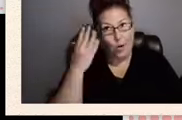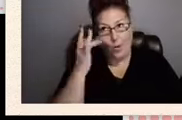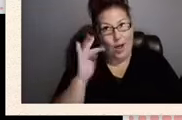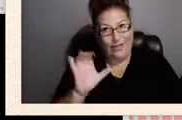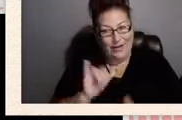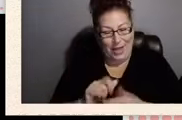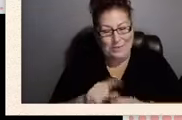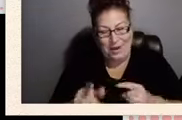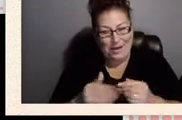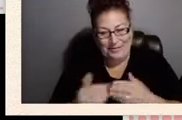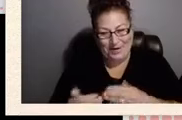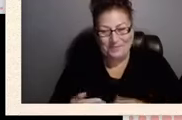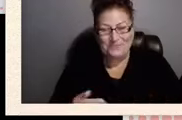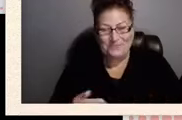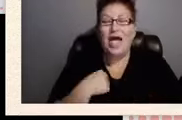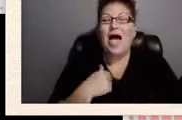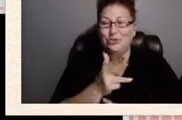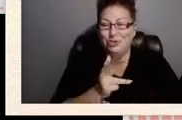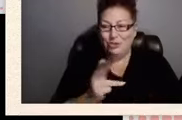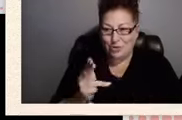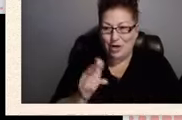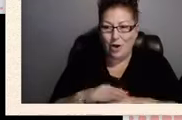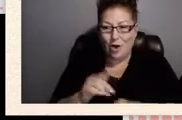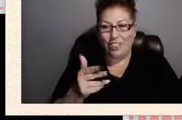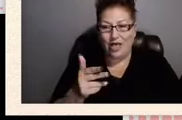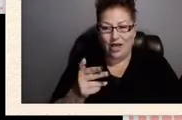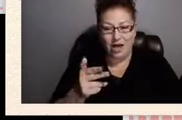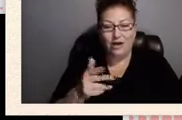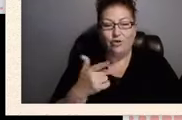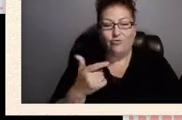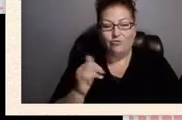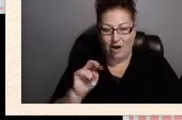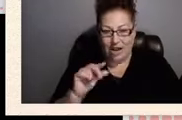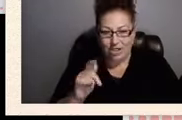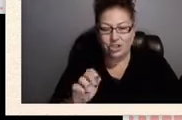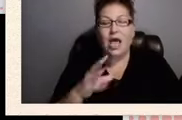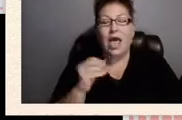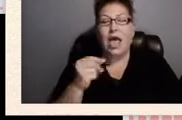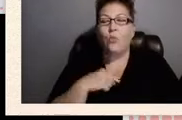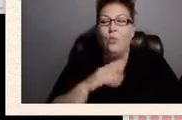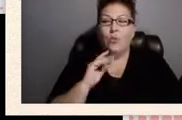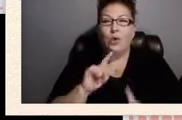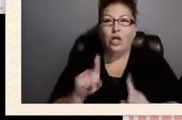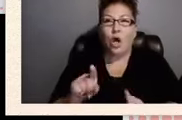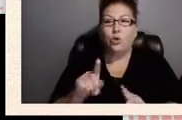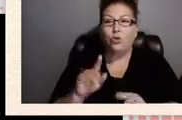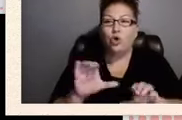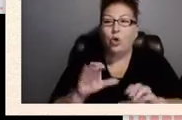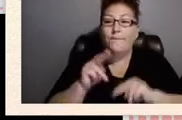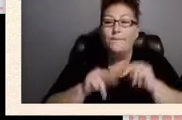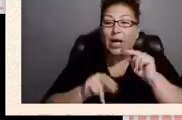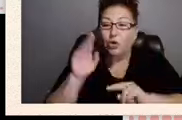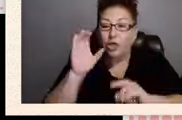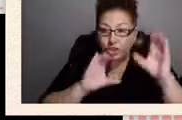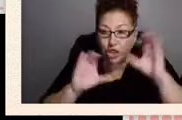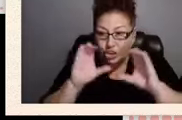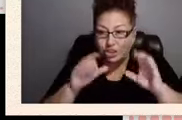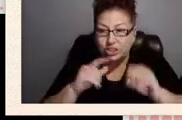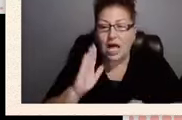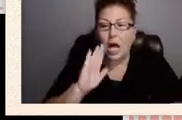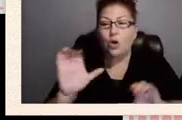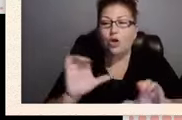went shooting on the gun range. We would do building searches. I would do handcuff